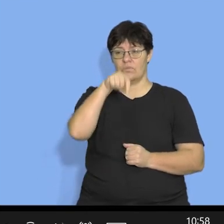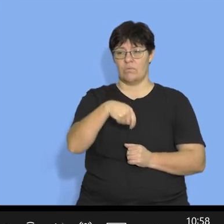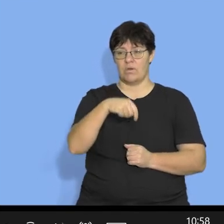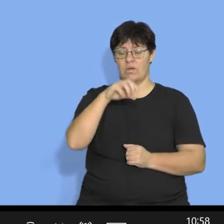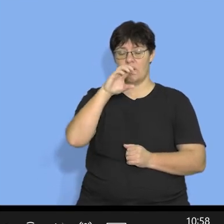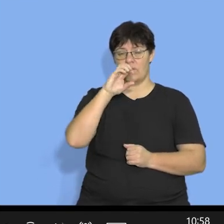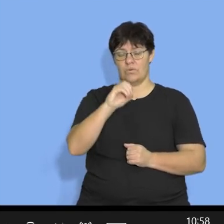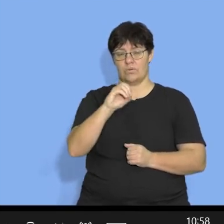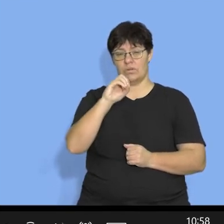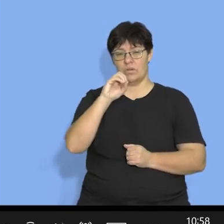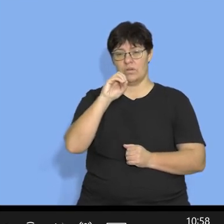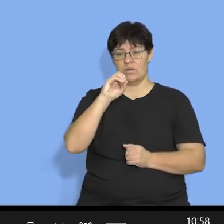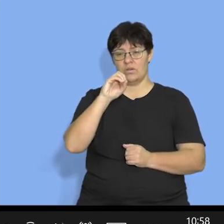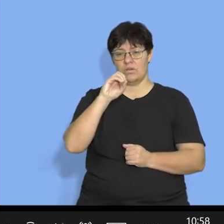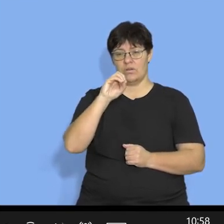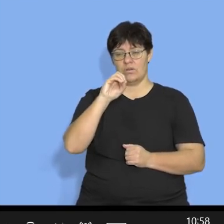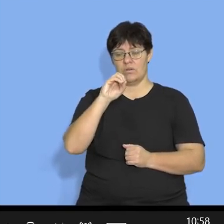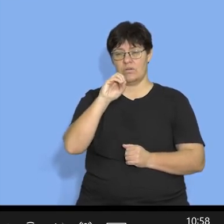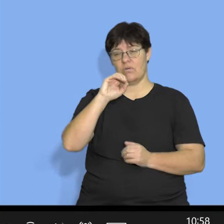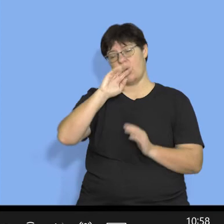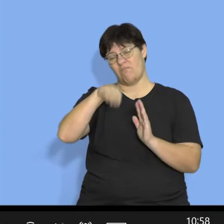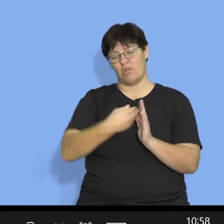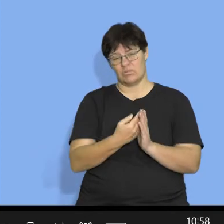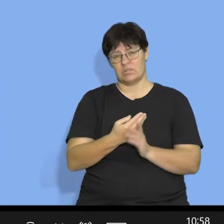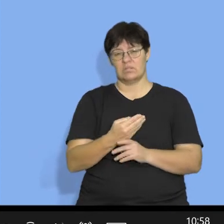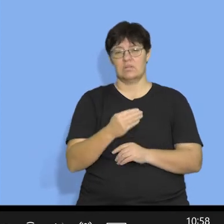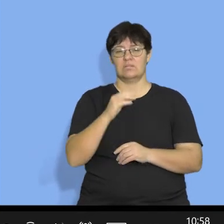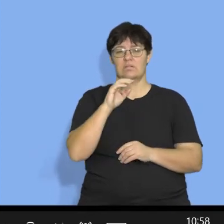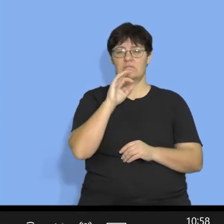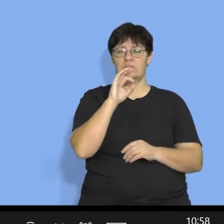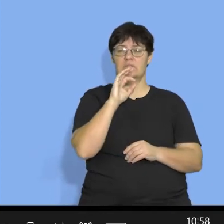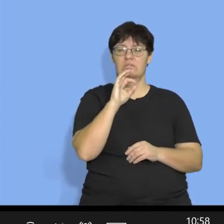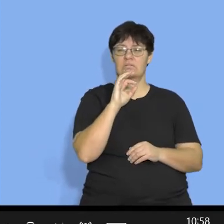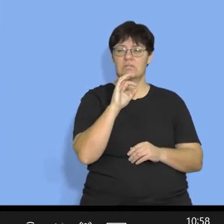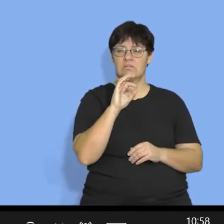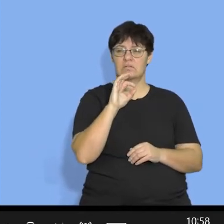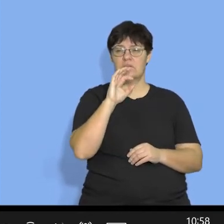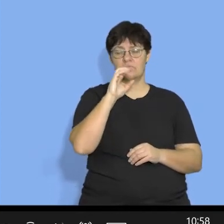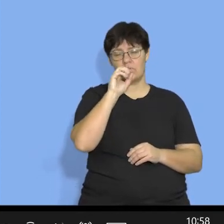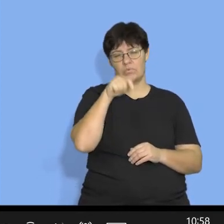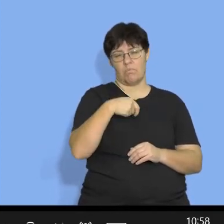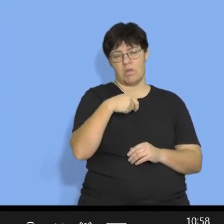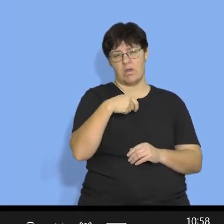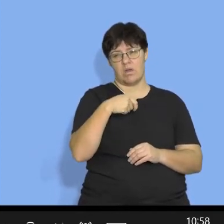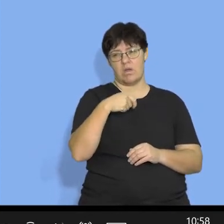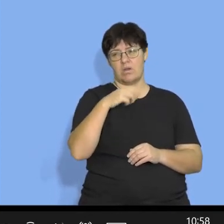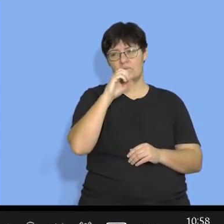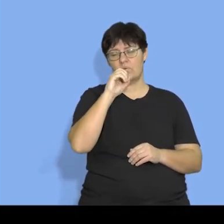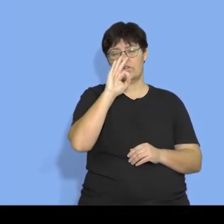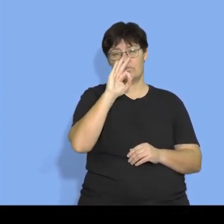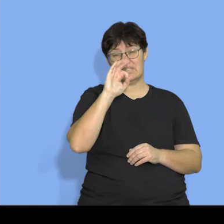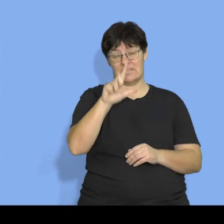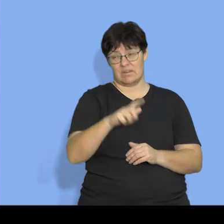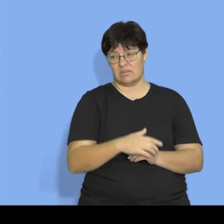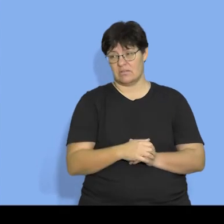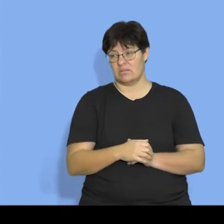And I've got 0,0. We're definitely going to round this off. And I'm going to round it off to 37. So she